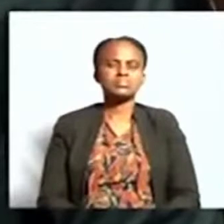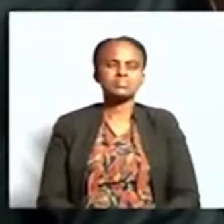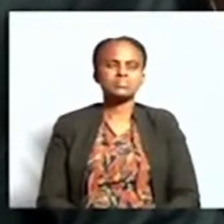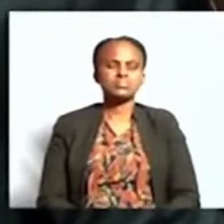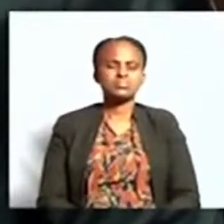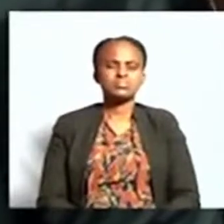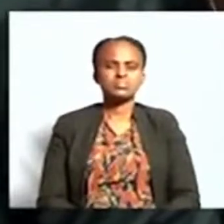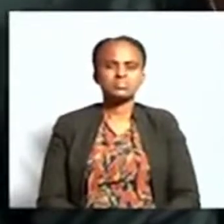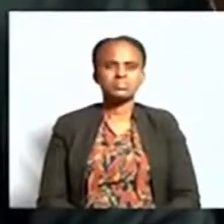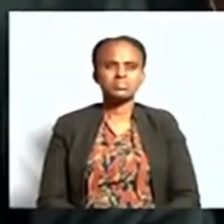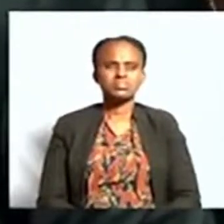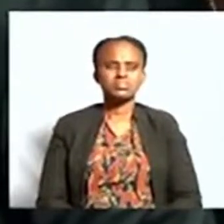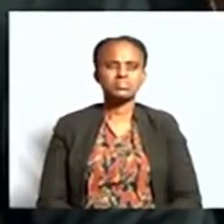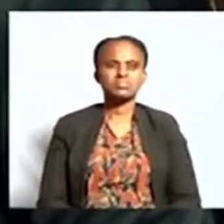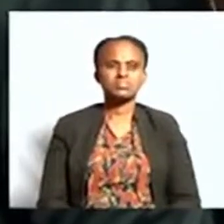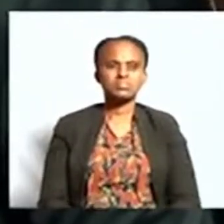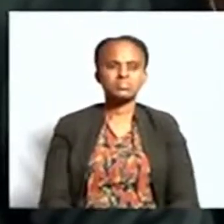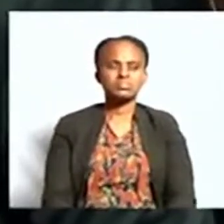Mr. Manunga.